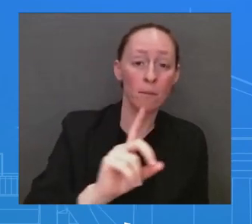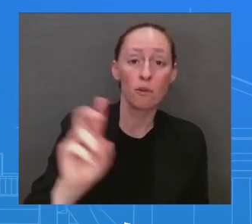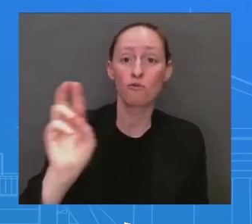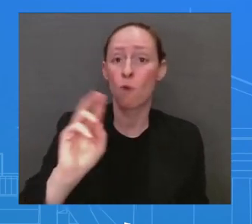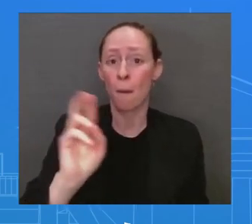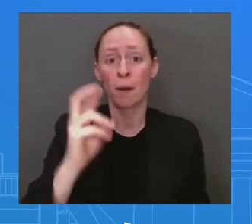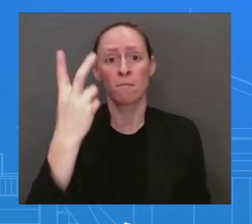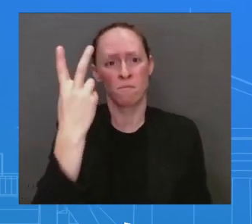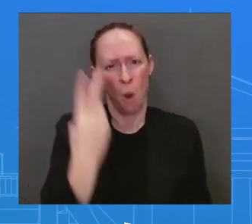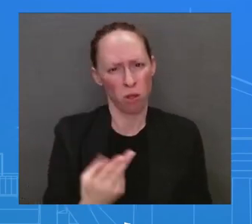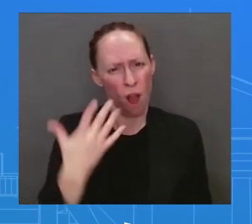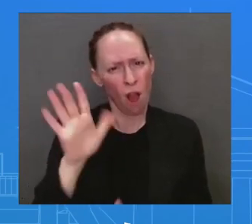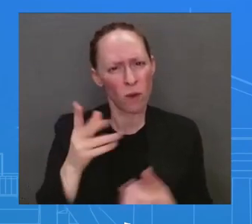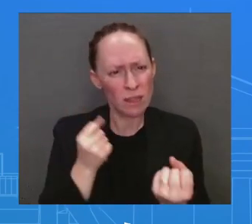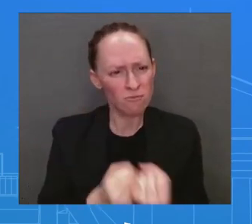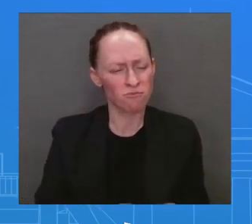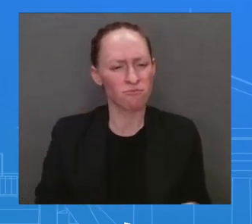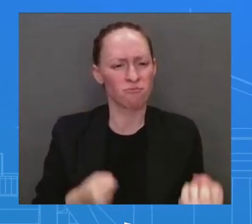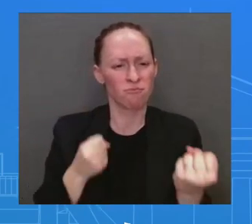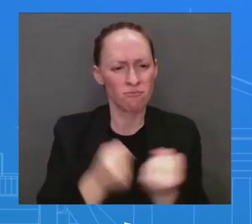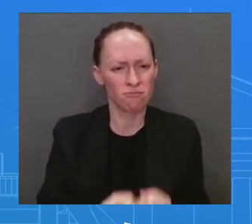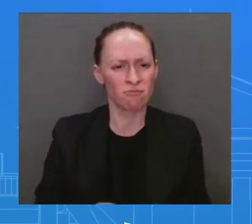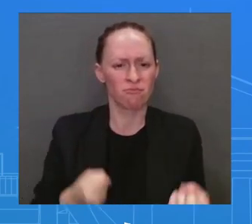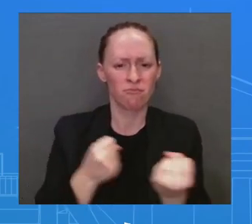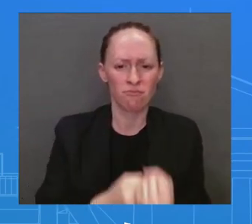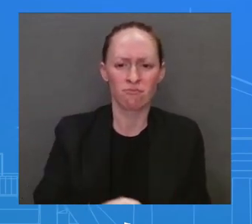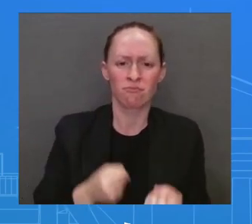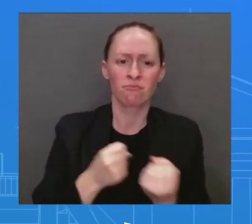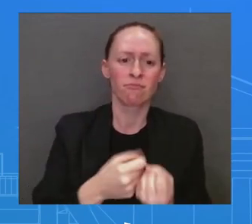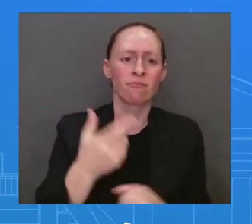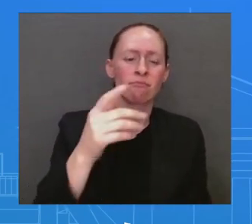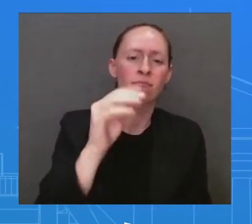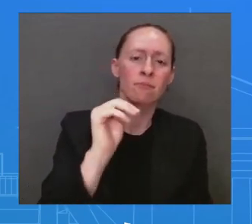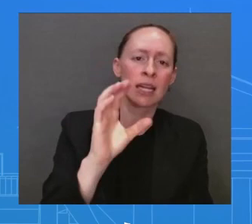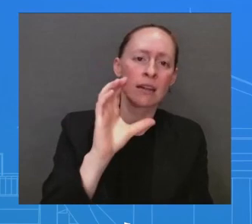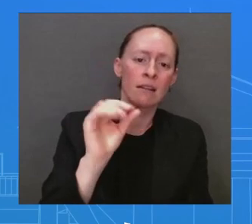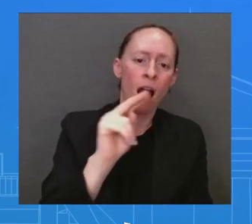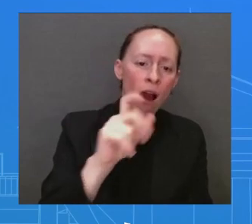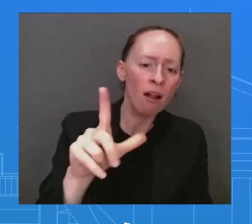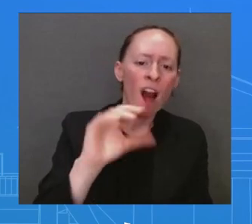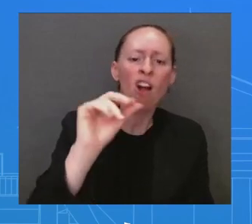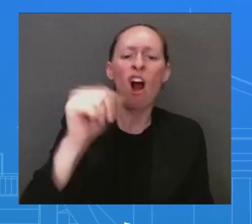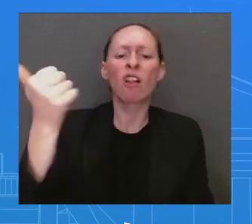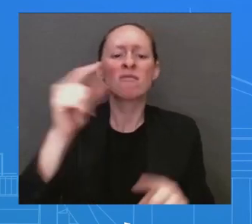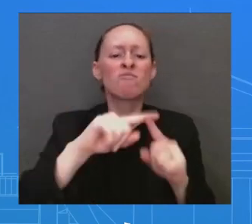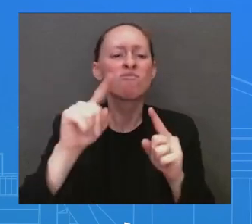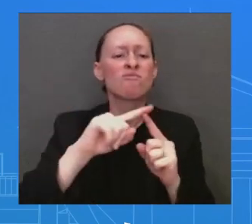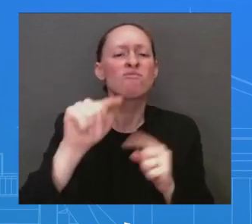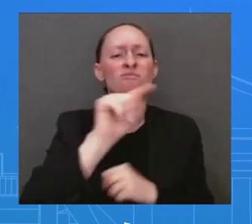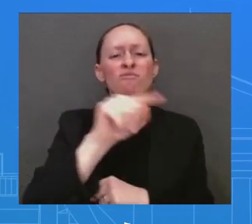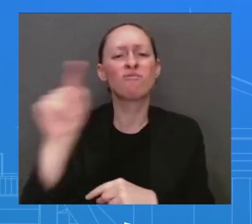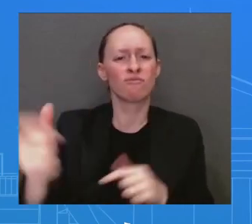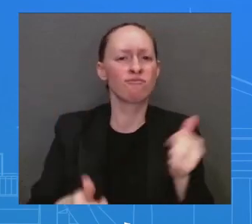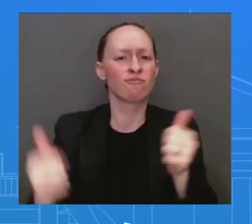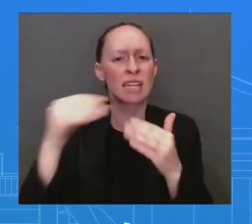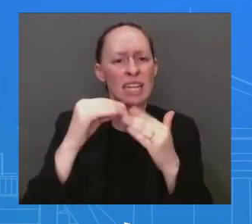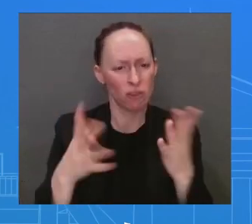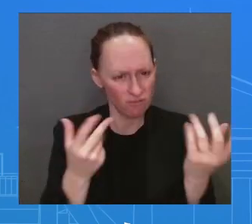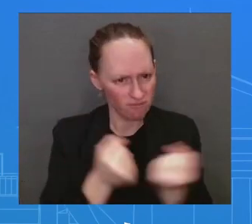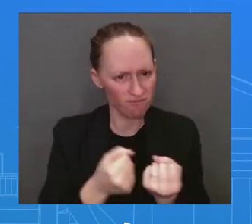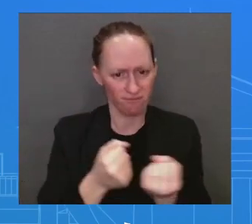McCall, right? Chairman McCall. We heard it from Chairman Turner. So we believe there is actually strong bipartisan support for